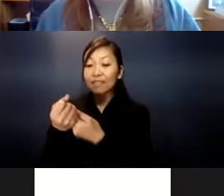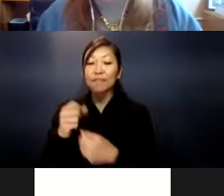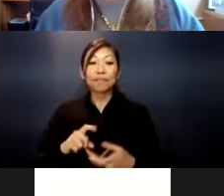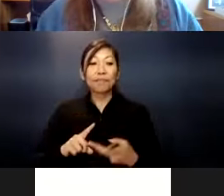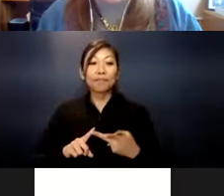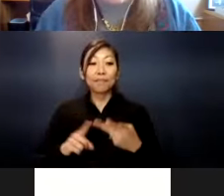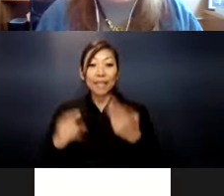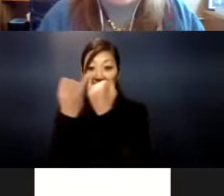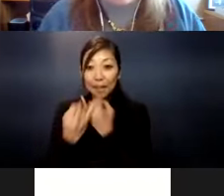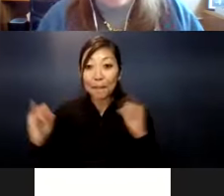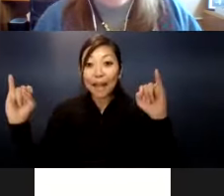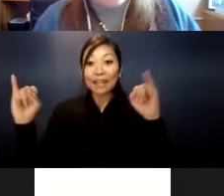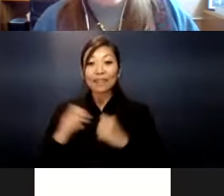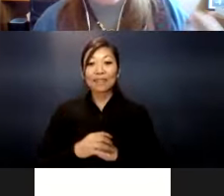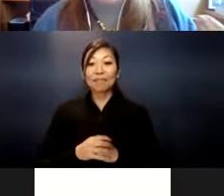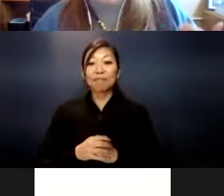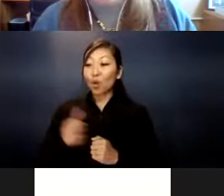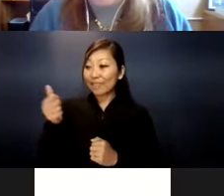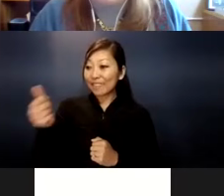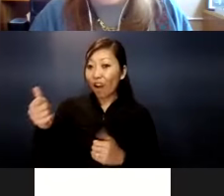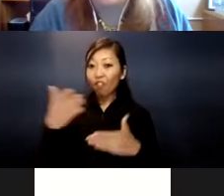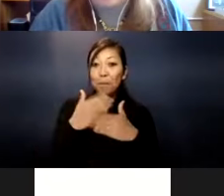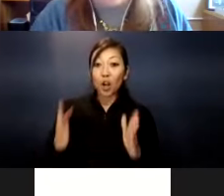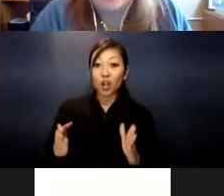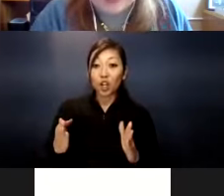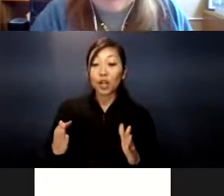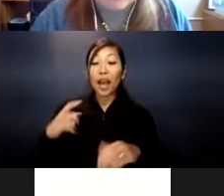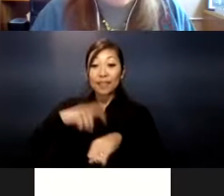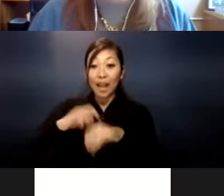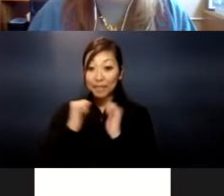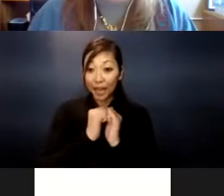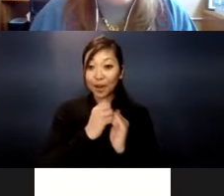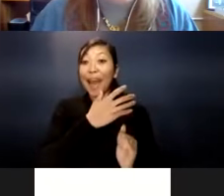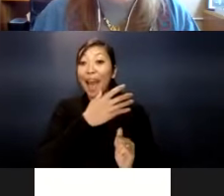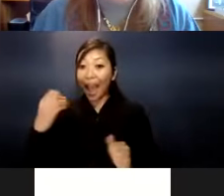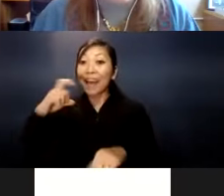sure that you and your partner have time apart where you're not together all the time.